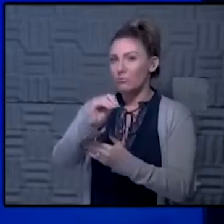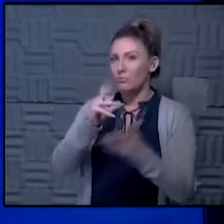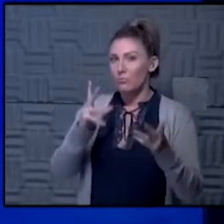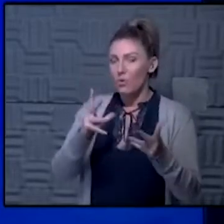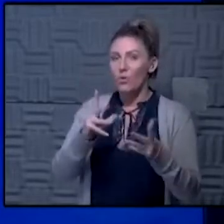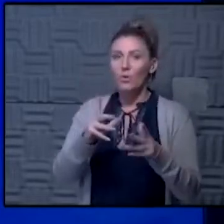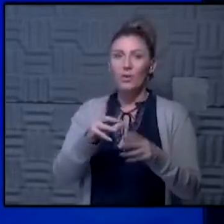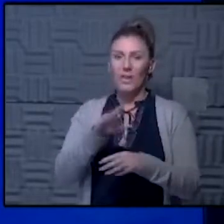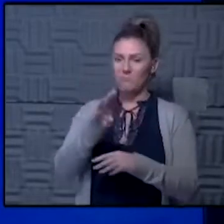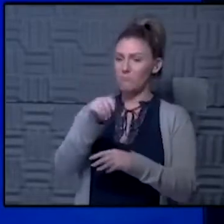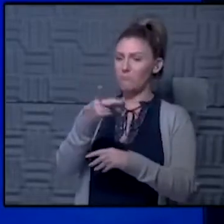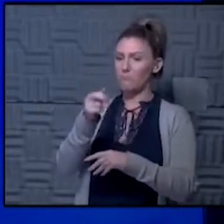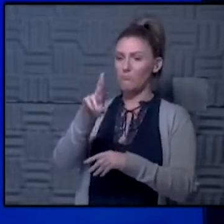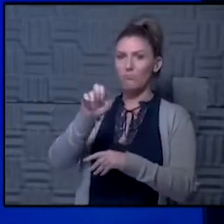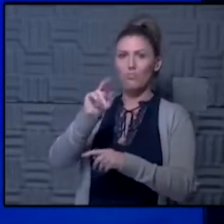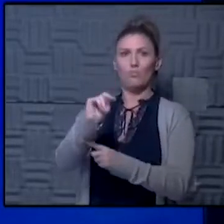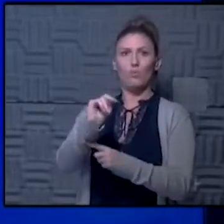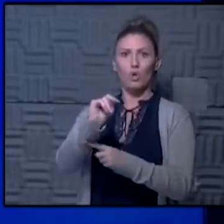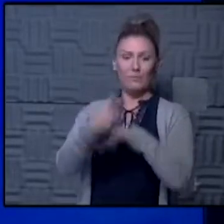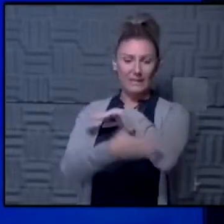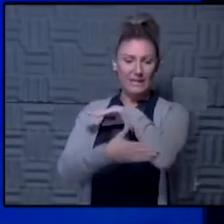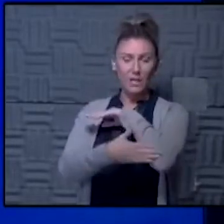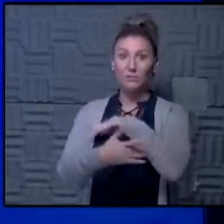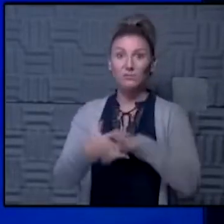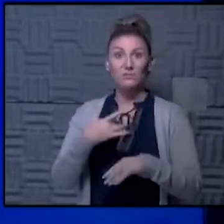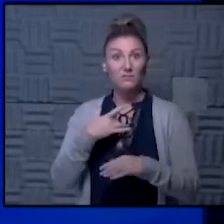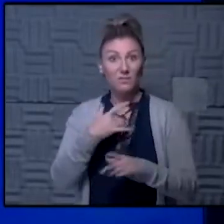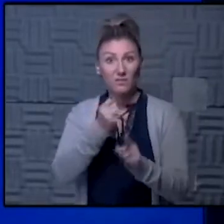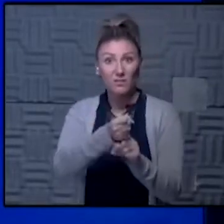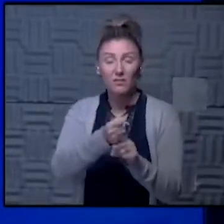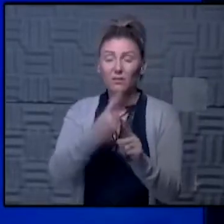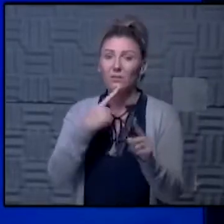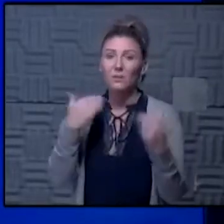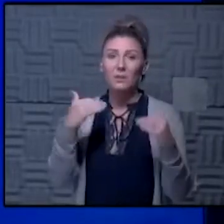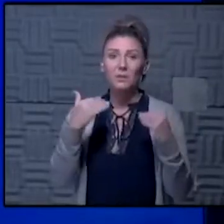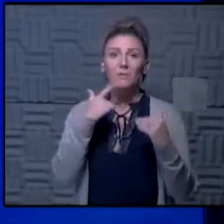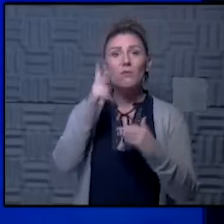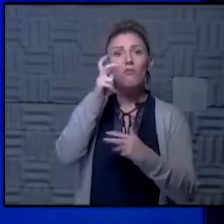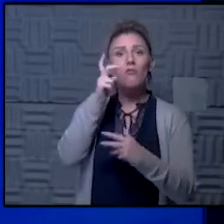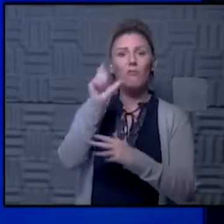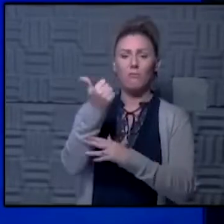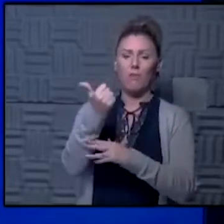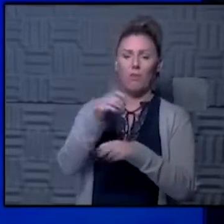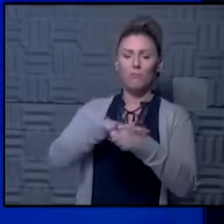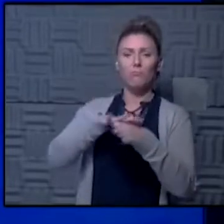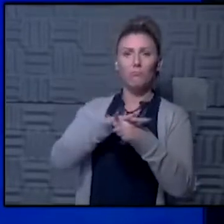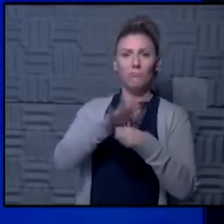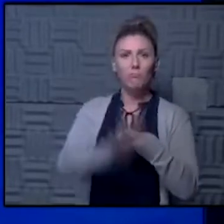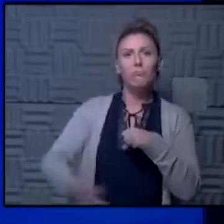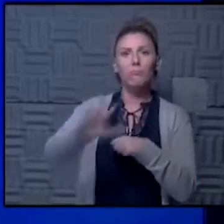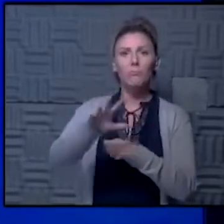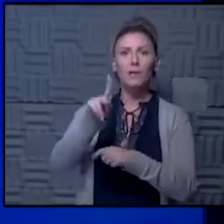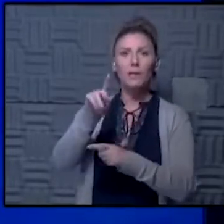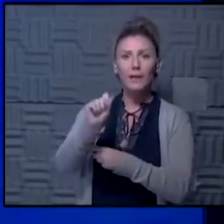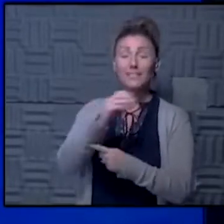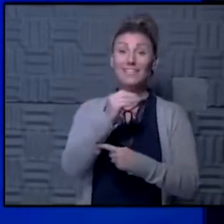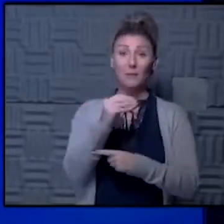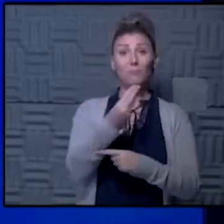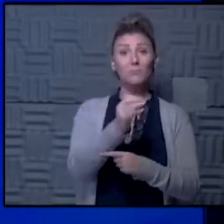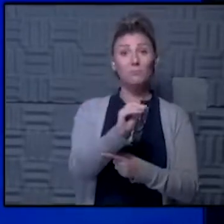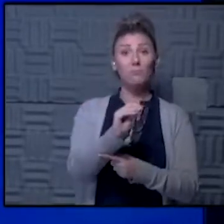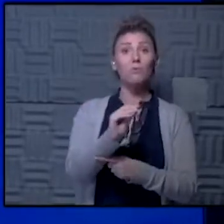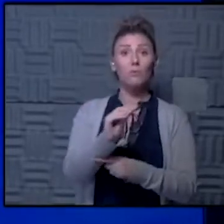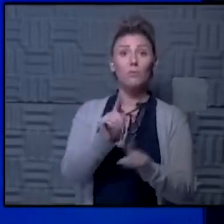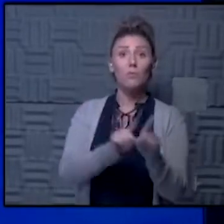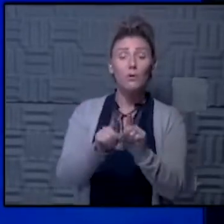think Bourbon County there definitely feeling the impacts. We know we've heard that from other areas across Kansas and Missouri as